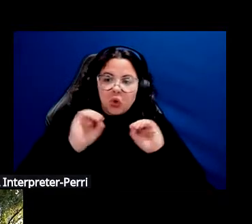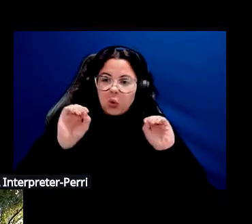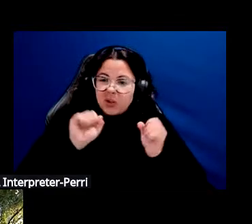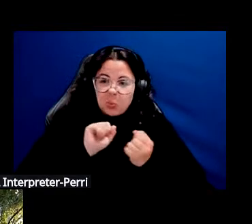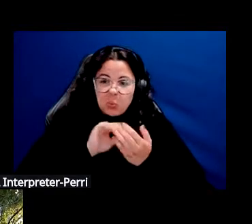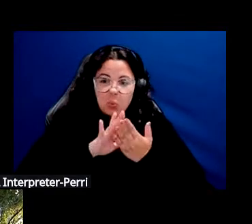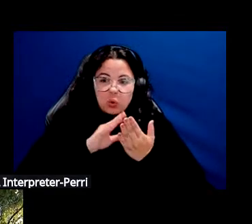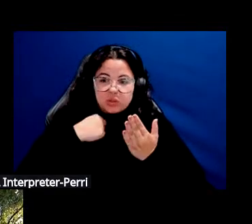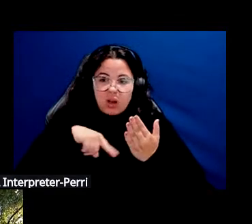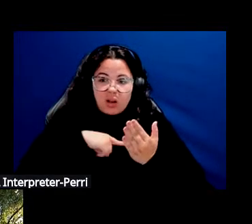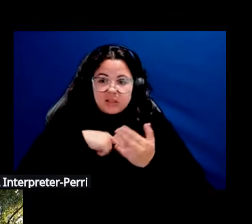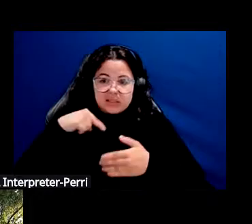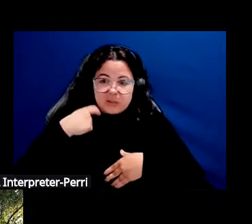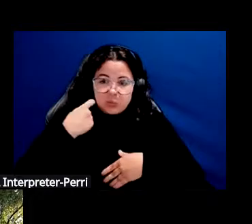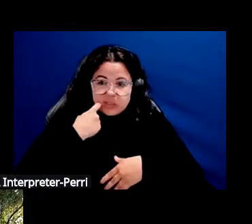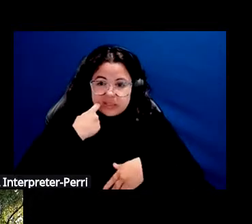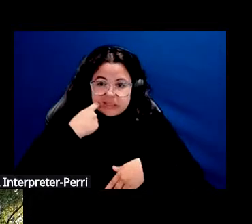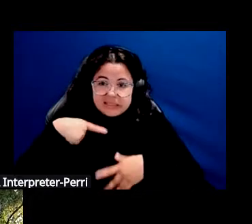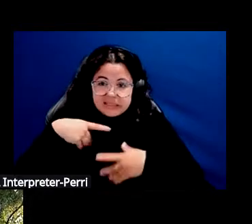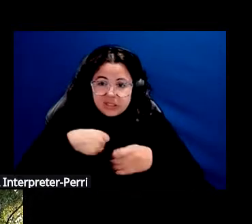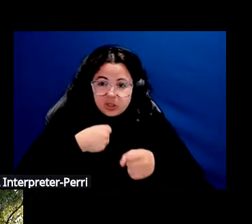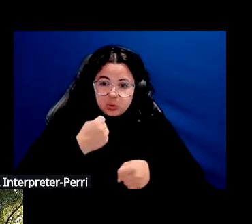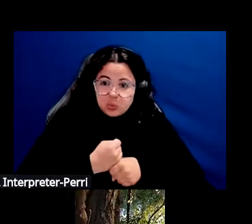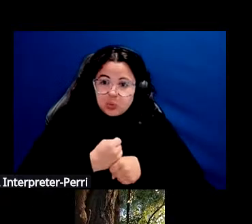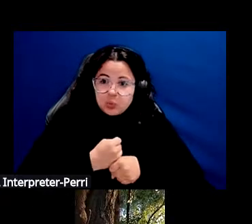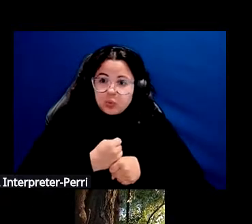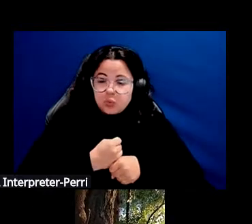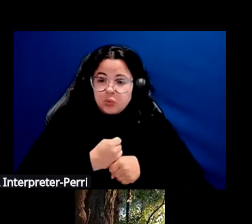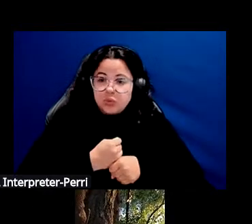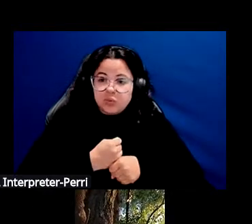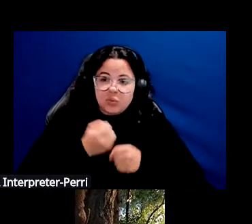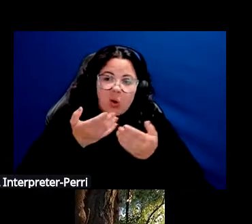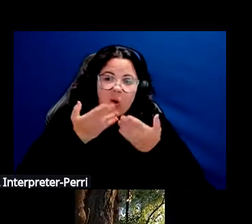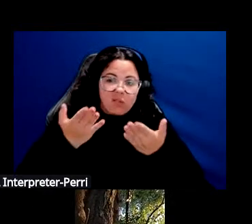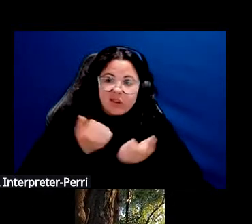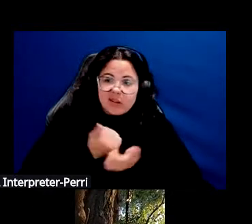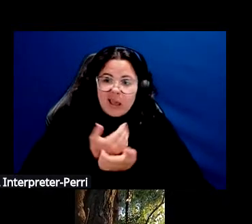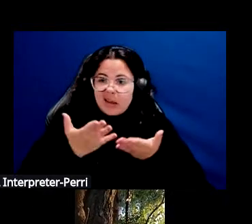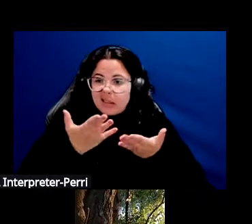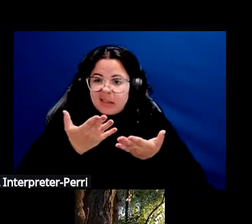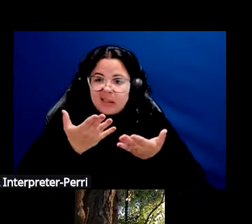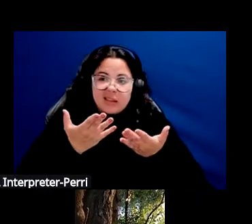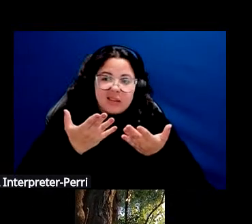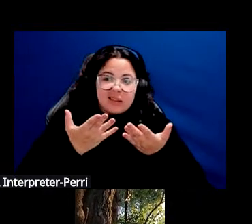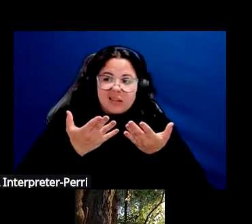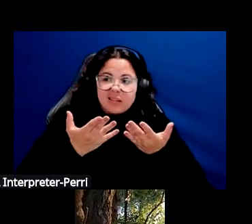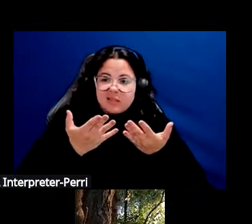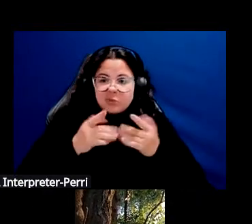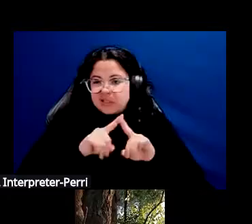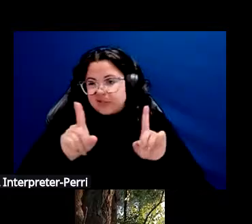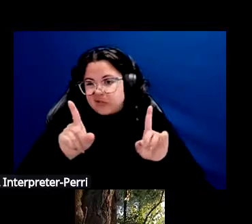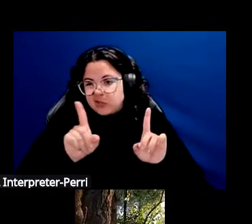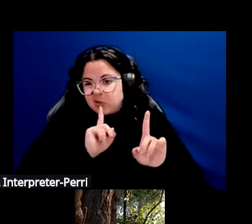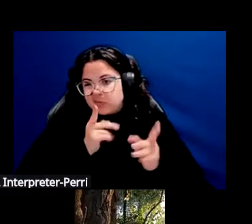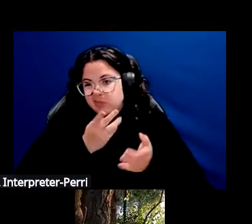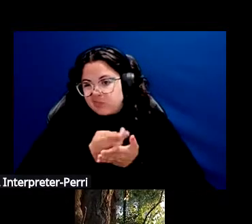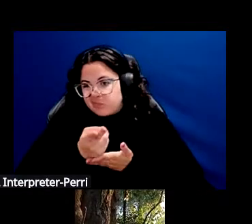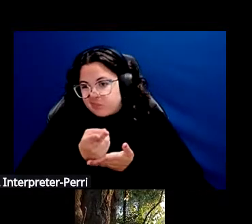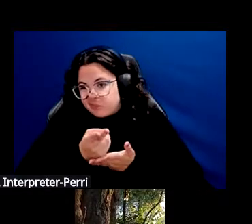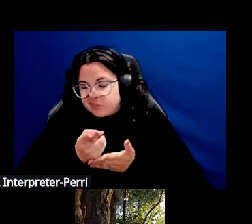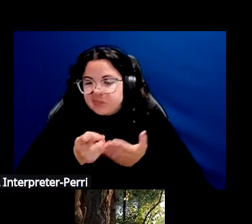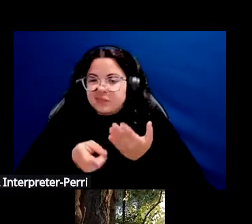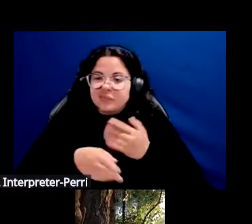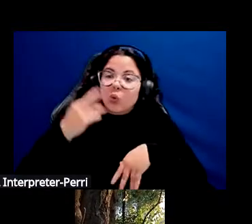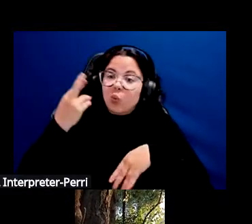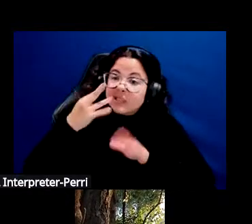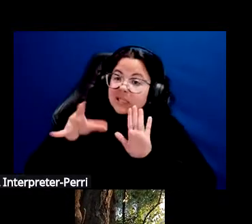course of this year, and there were 3 or 4, were offering anything that was much different, to be honest. The reason that I